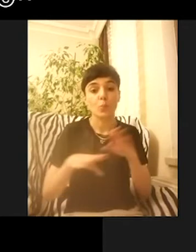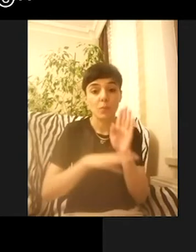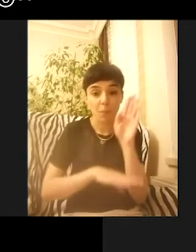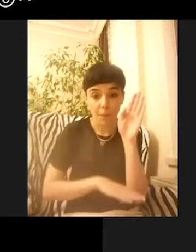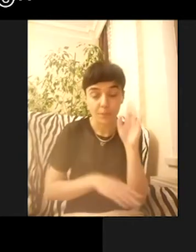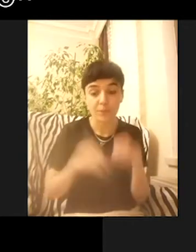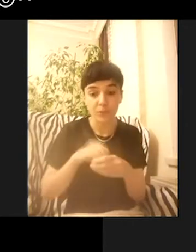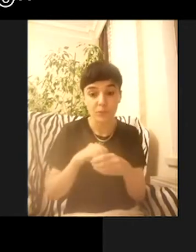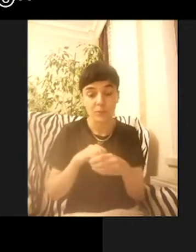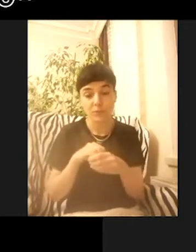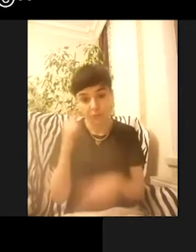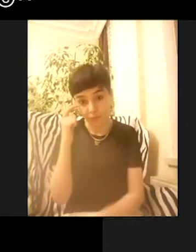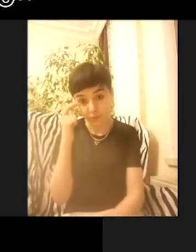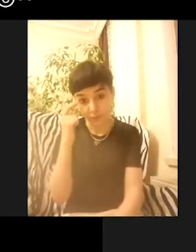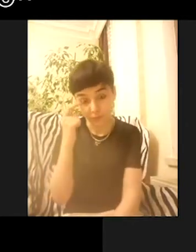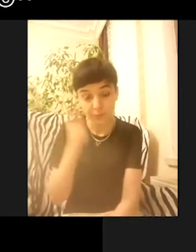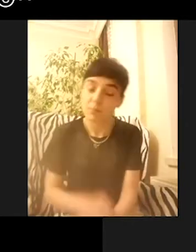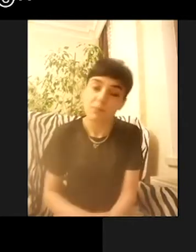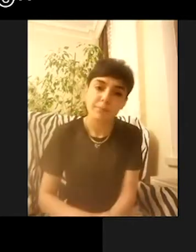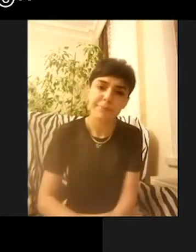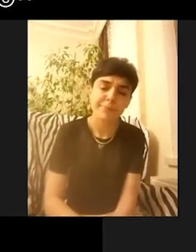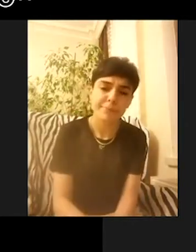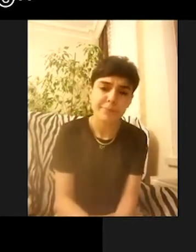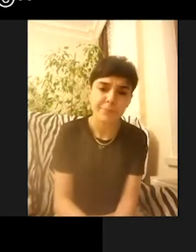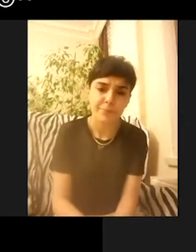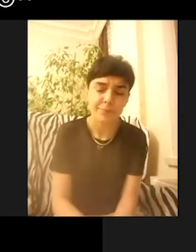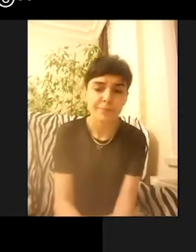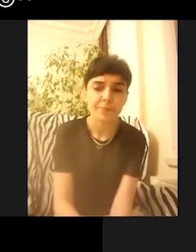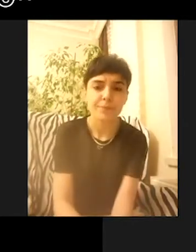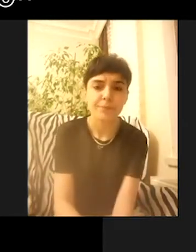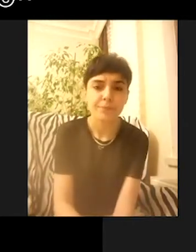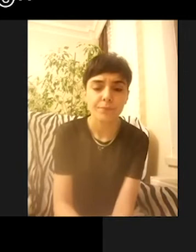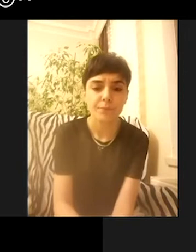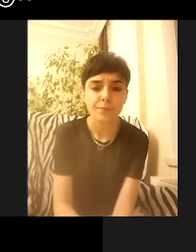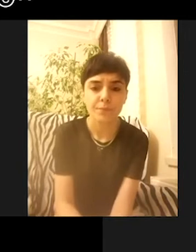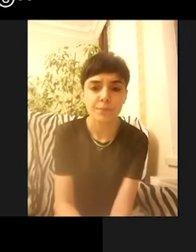oppressive attacks by the Turkish state.